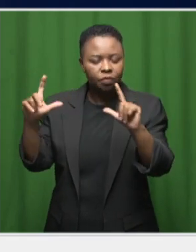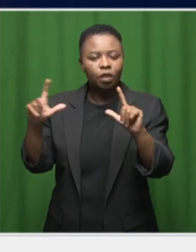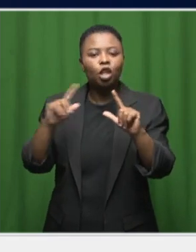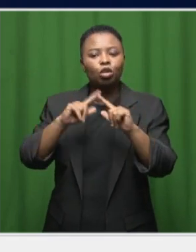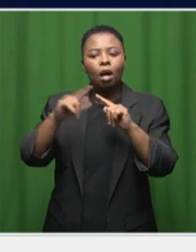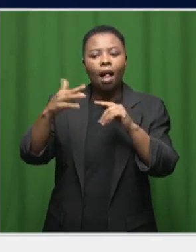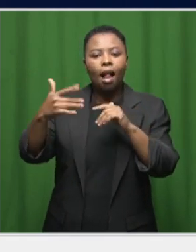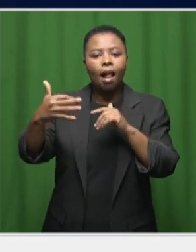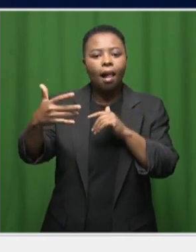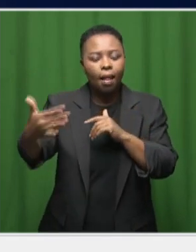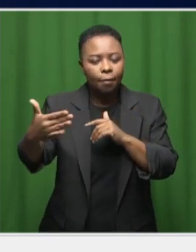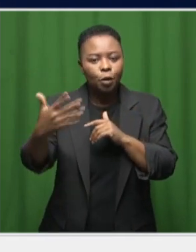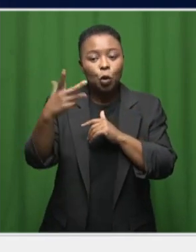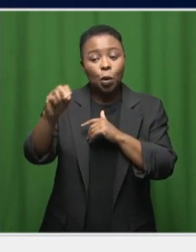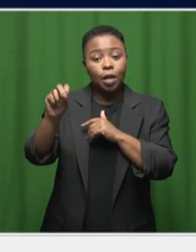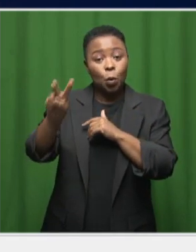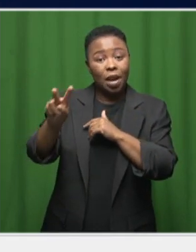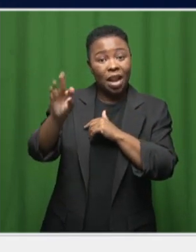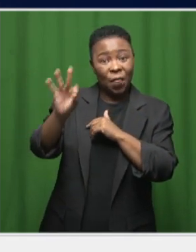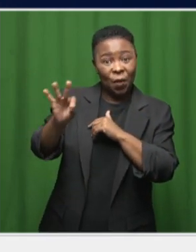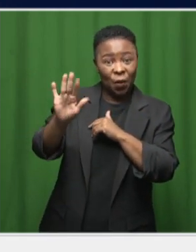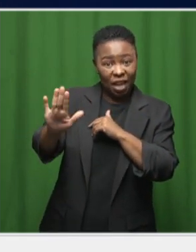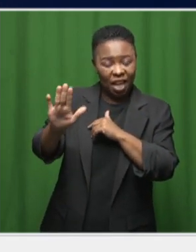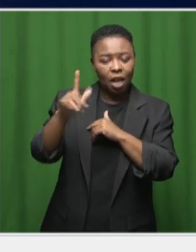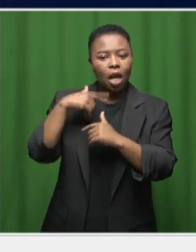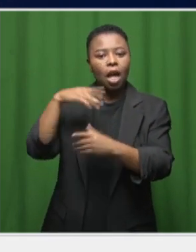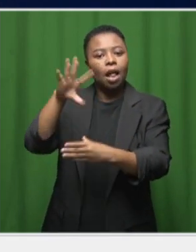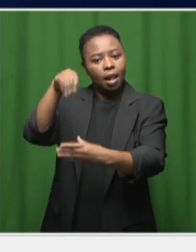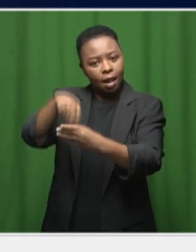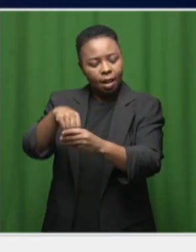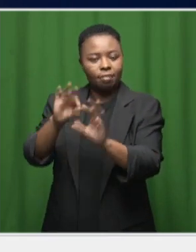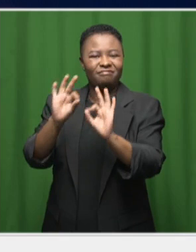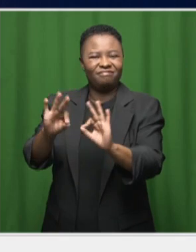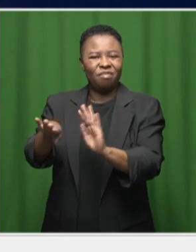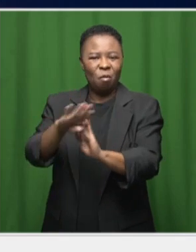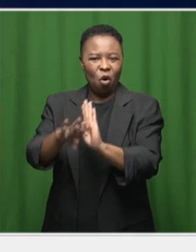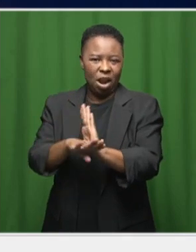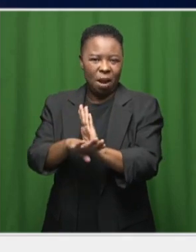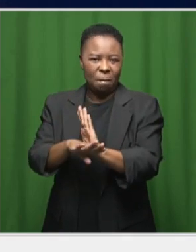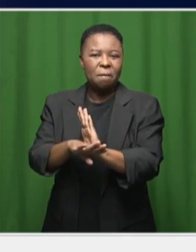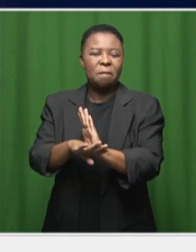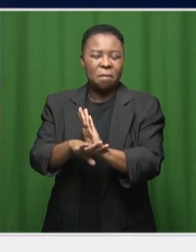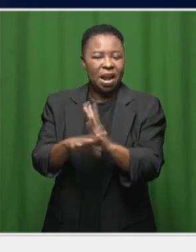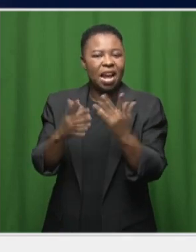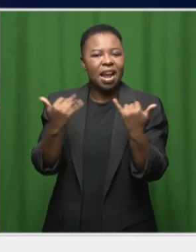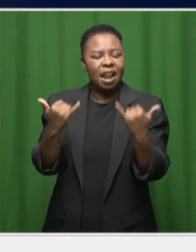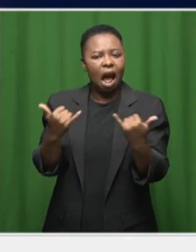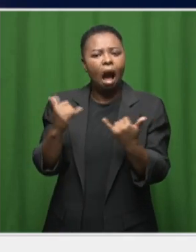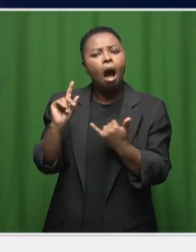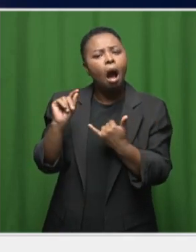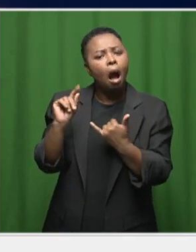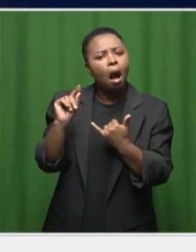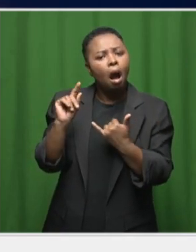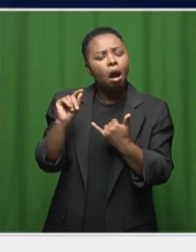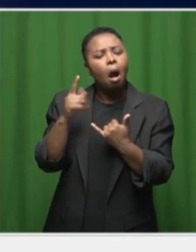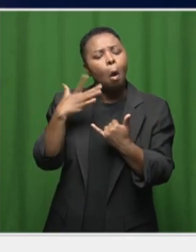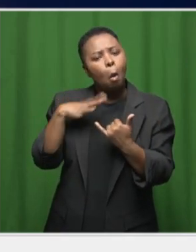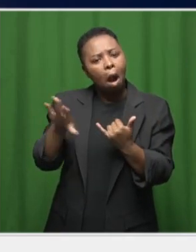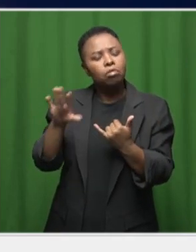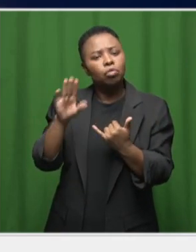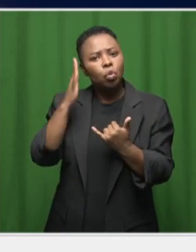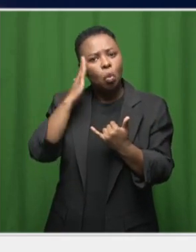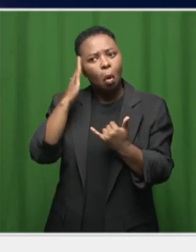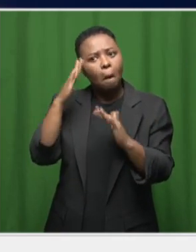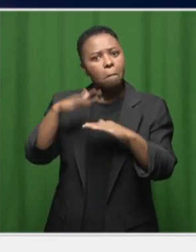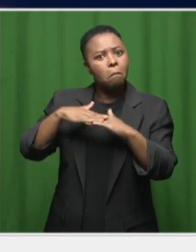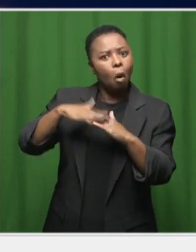to 2023, when I was involved in the program. Now I had to dig deep to say, okay, I'm in the program,